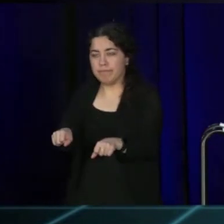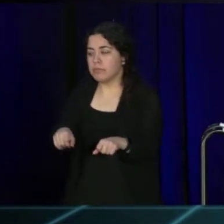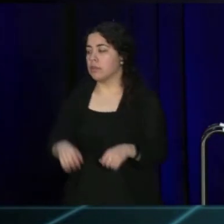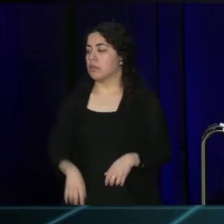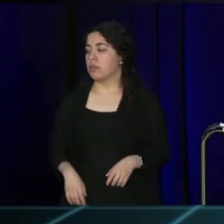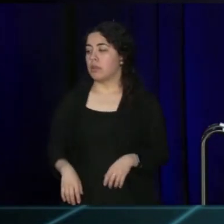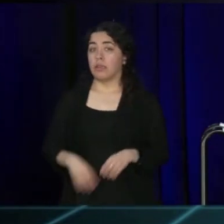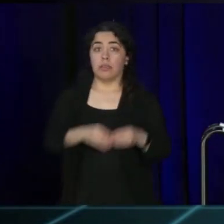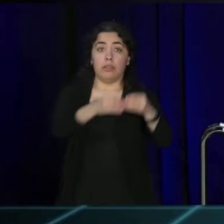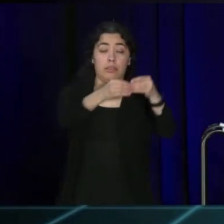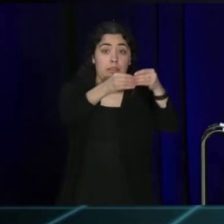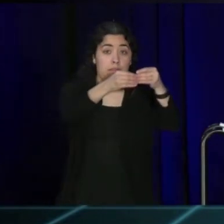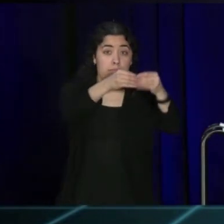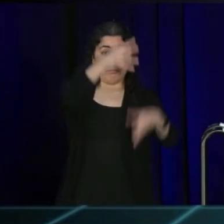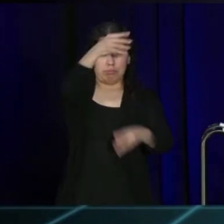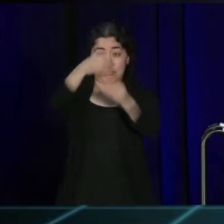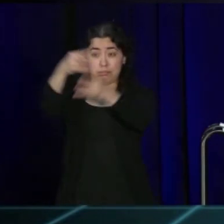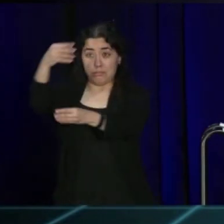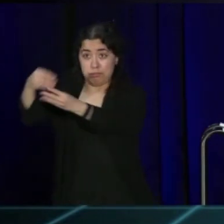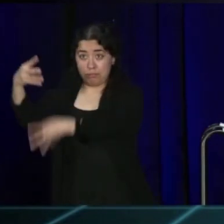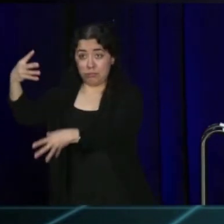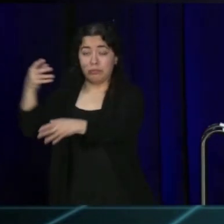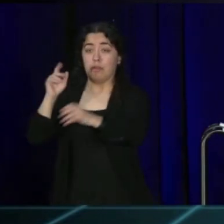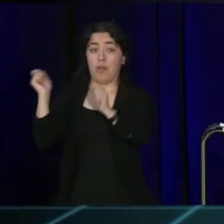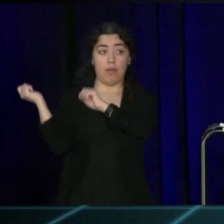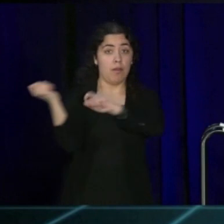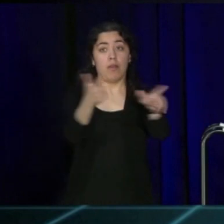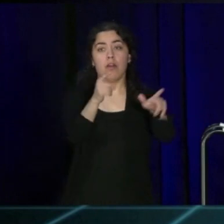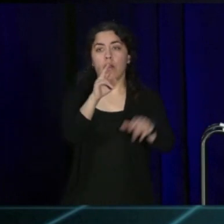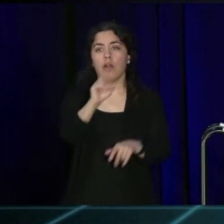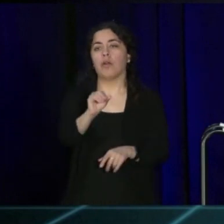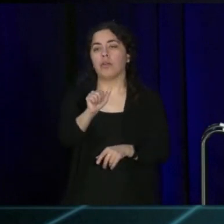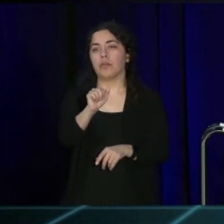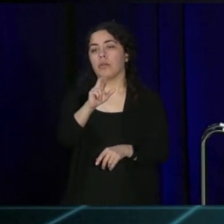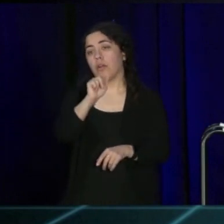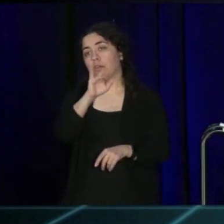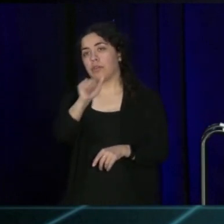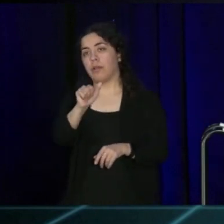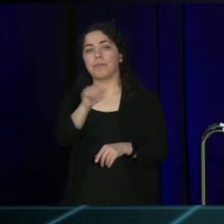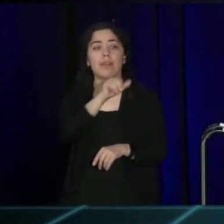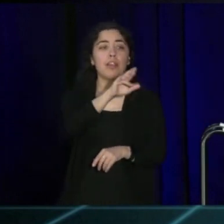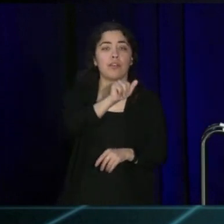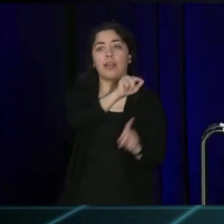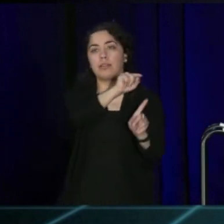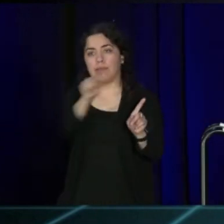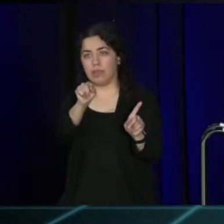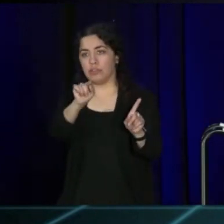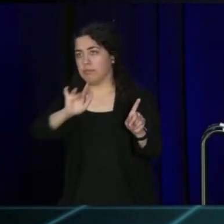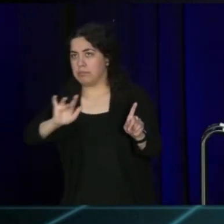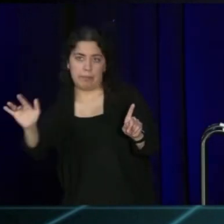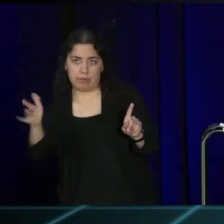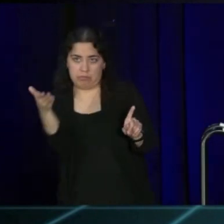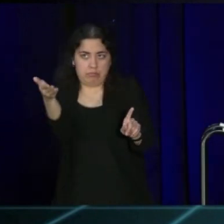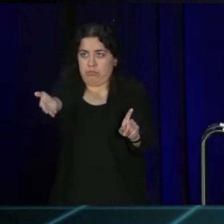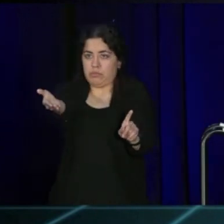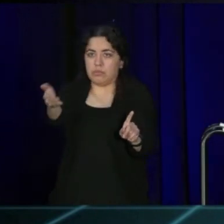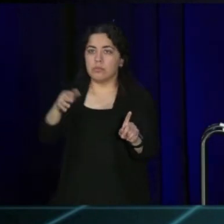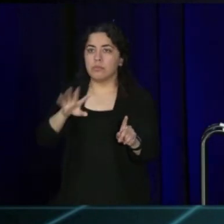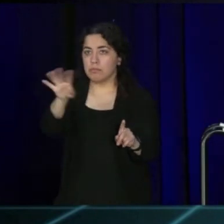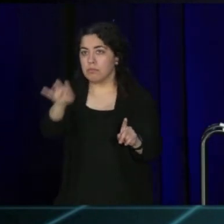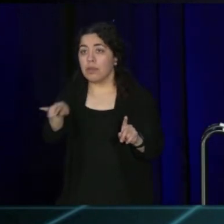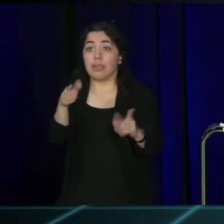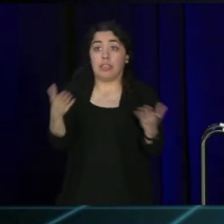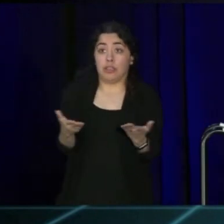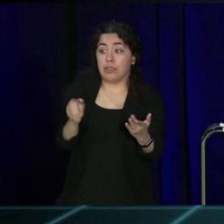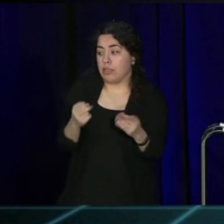of different ARIA attributes. They're all prefixed with area-something, and in our case, we can use area labeled by